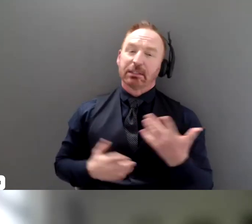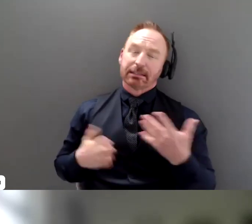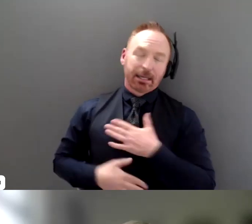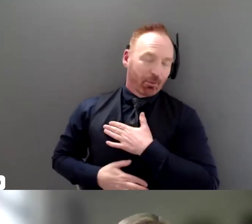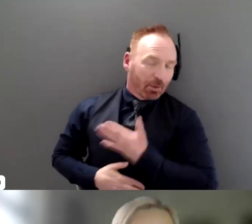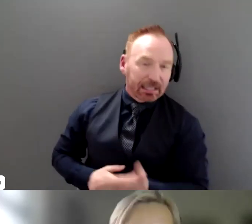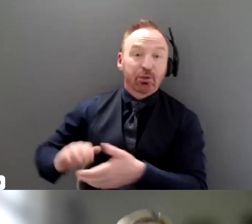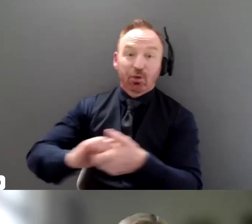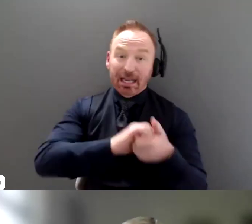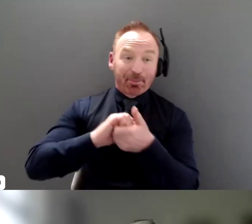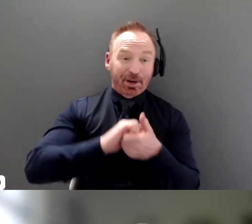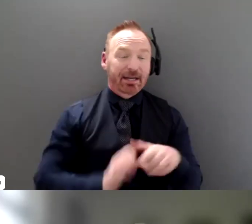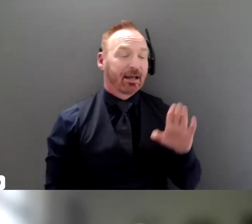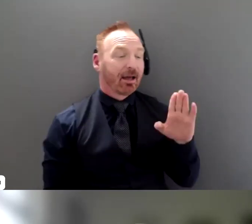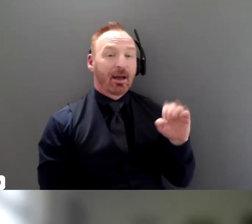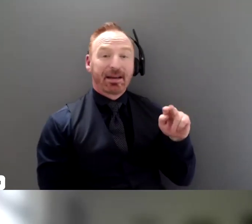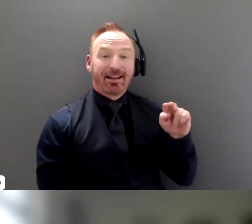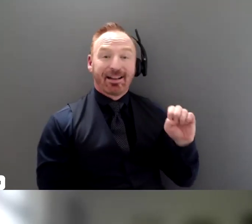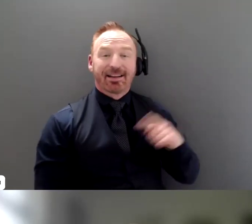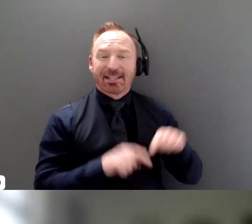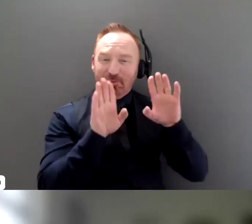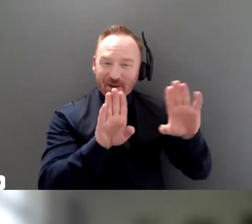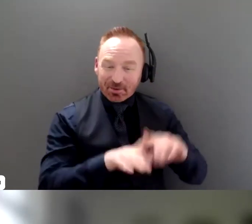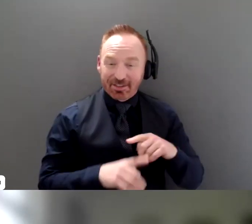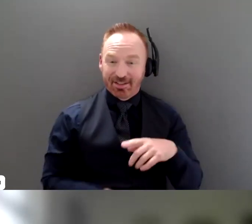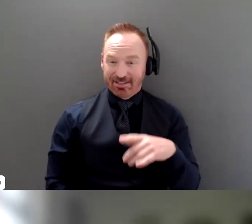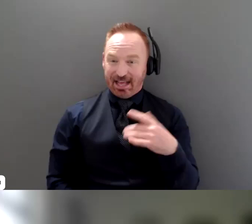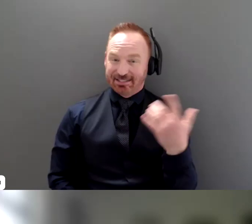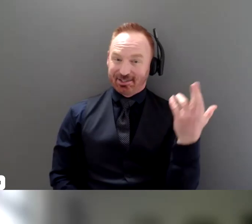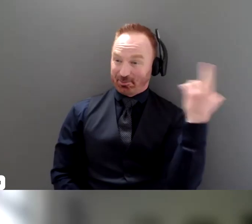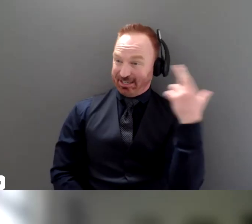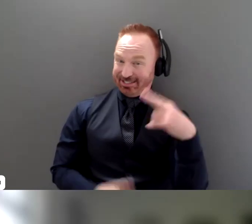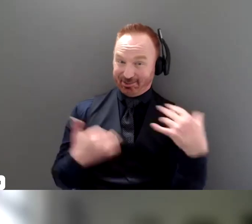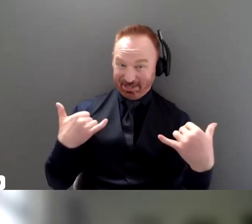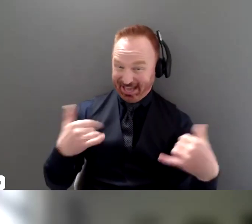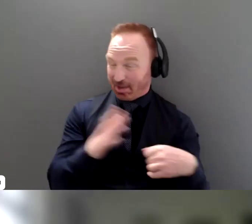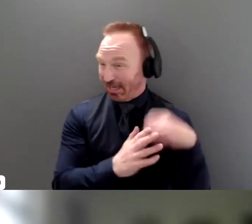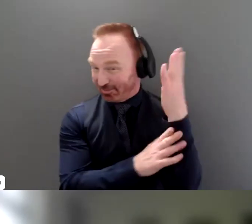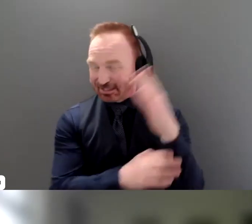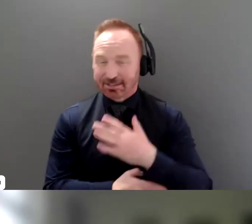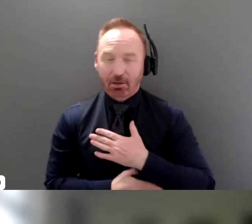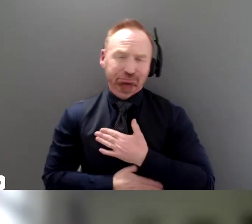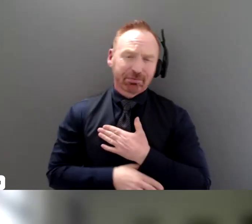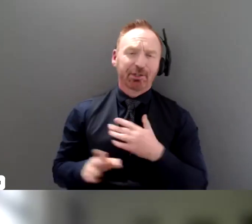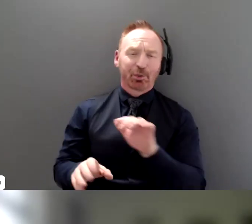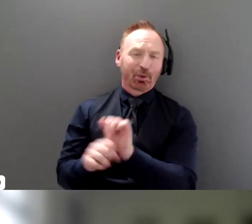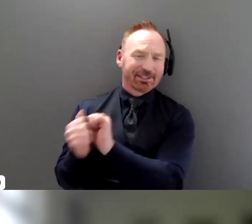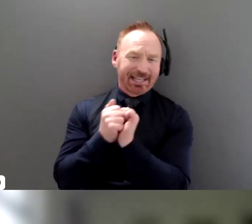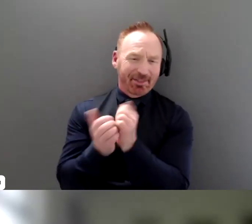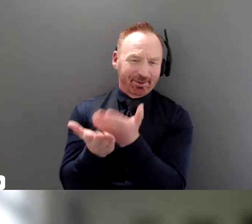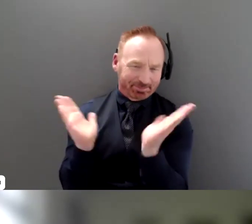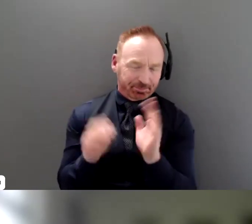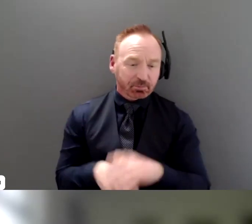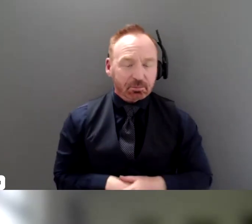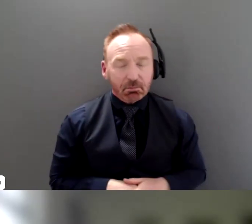exactly why we're doing this today. It's always a pleasure to work with you. Um, I really appreciate that